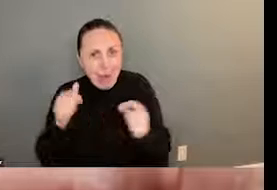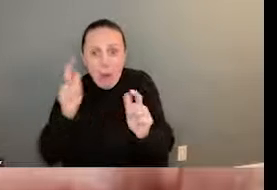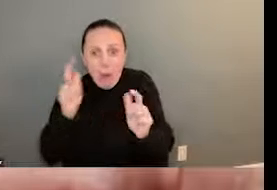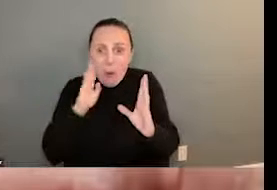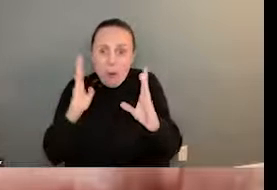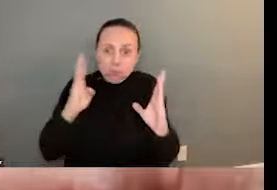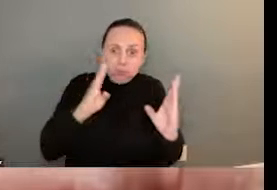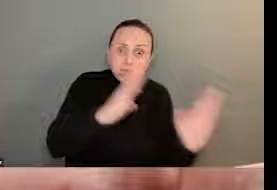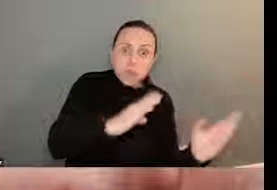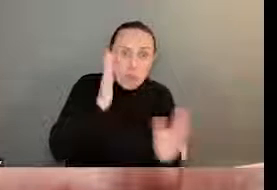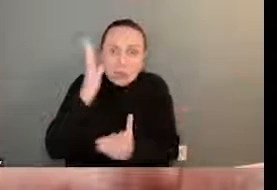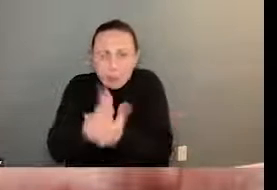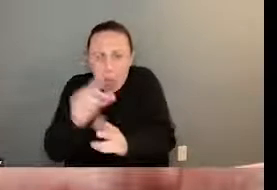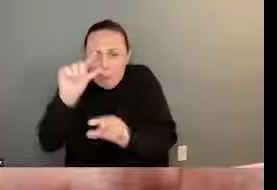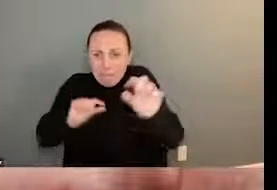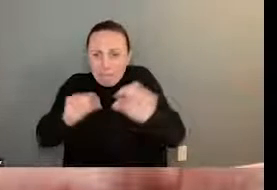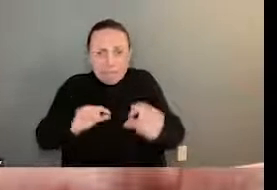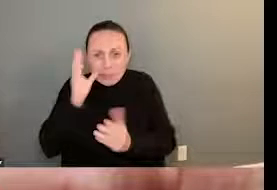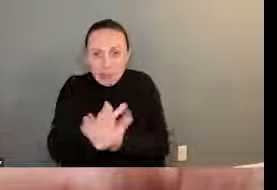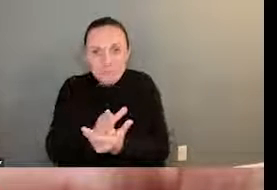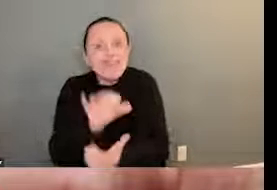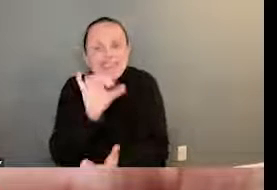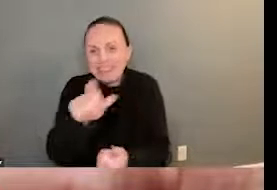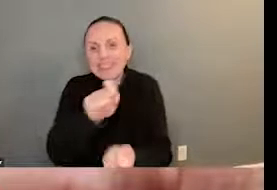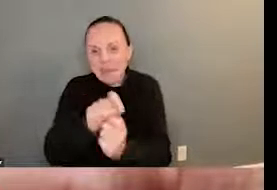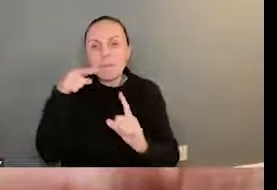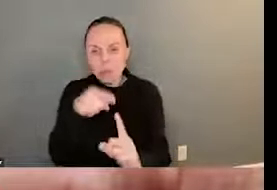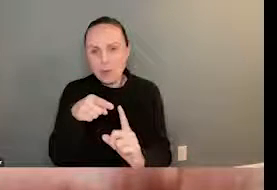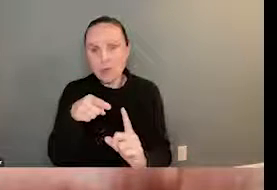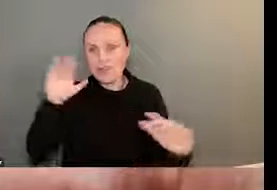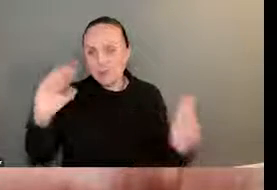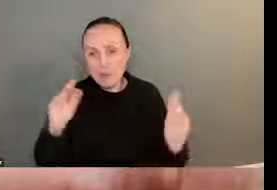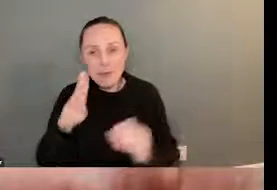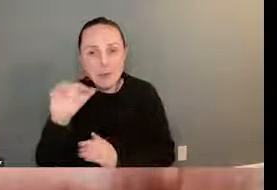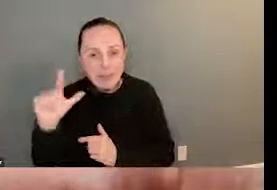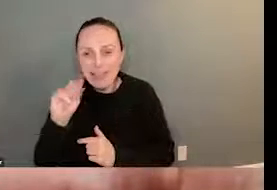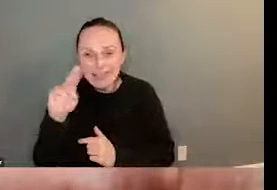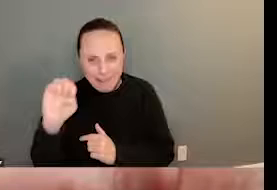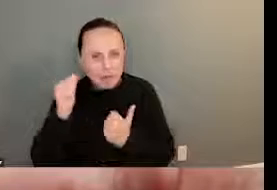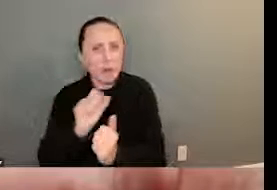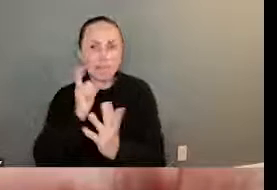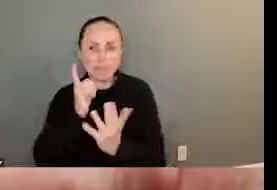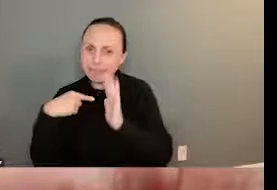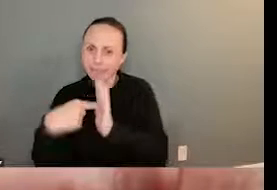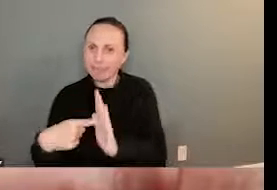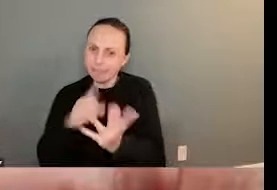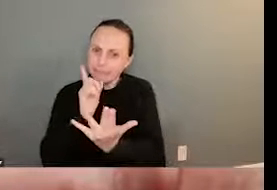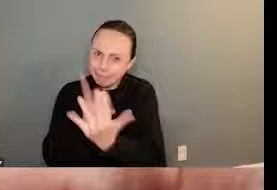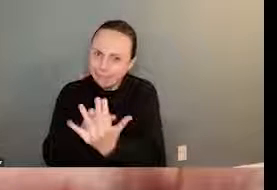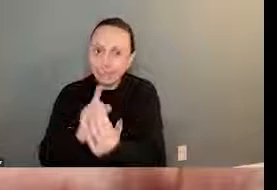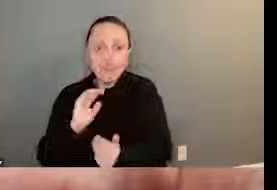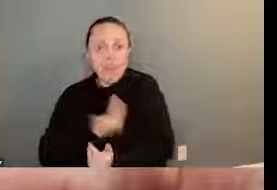about to fall. Stop removing the blocks. That's exactly what Bill Nye was trying to illustrate, that